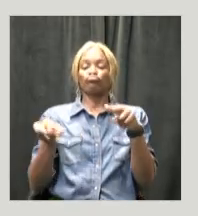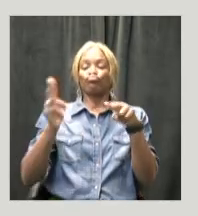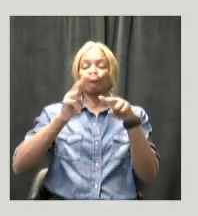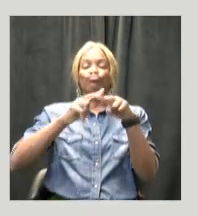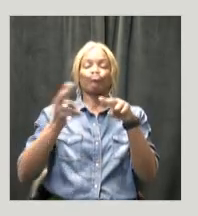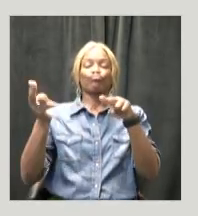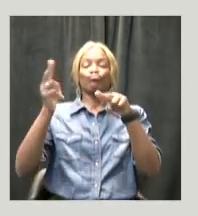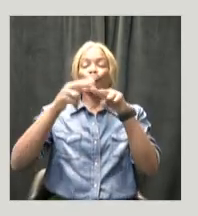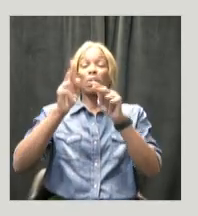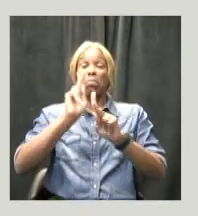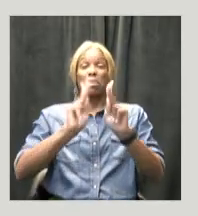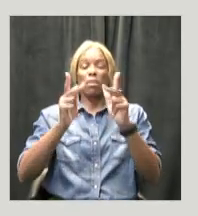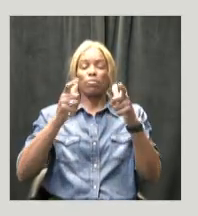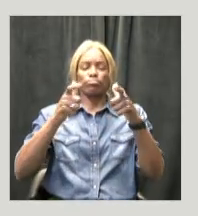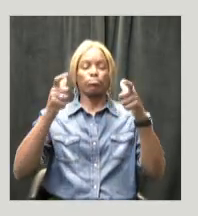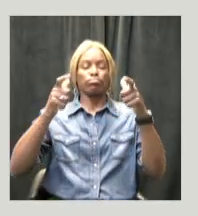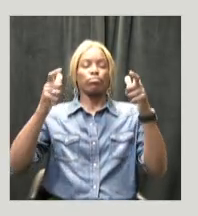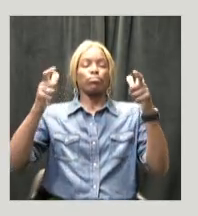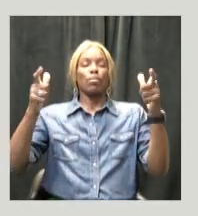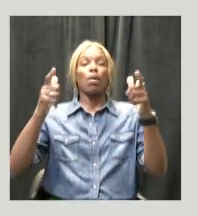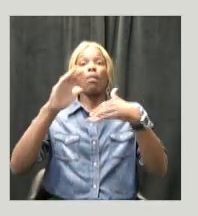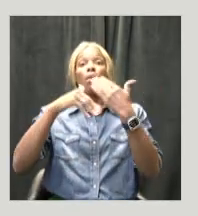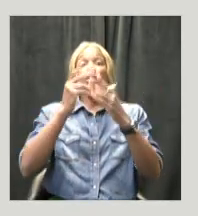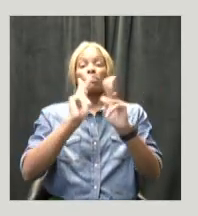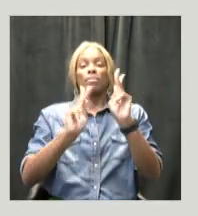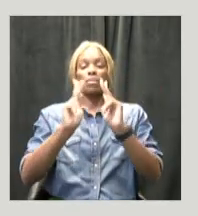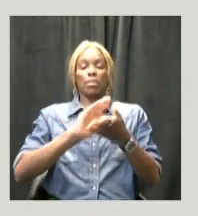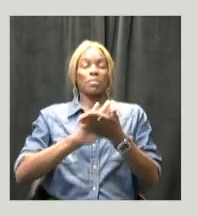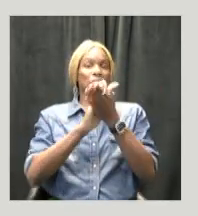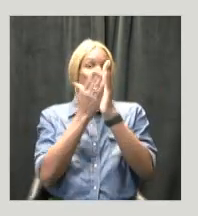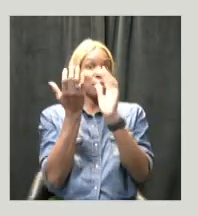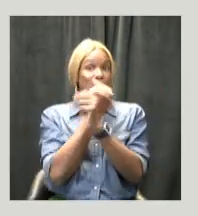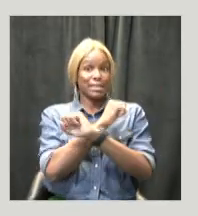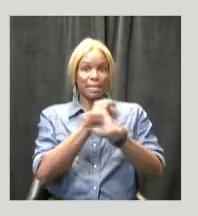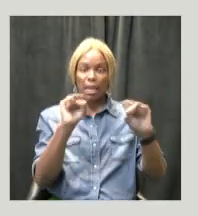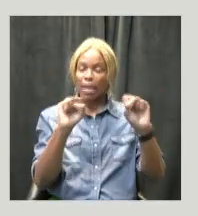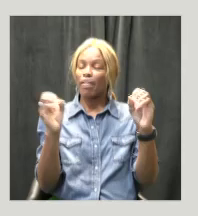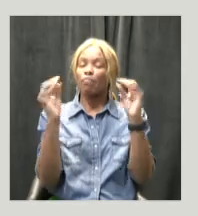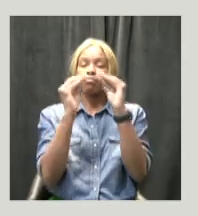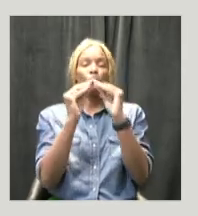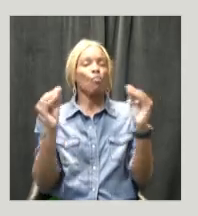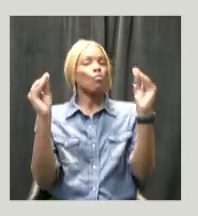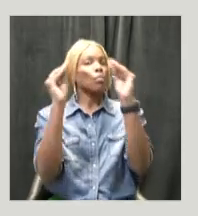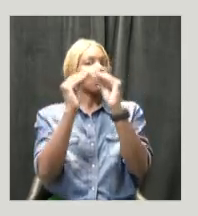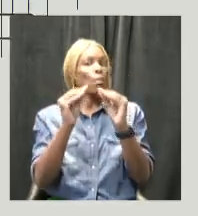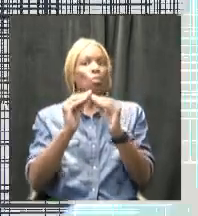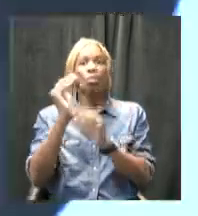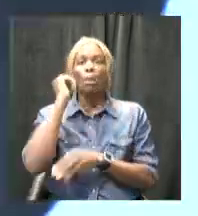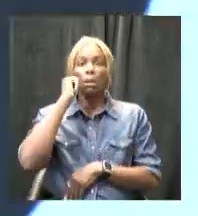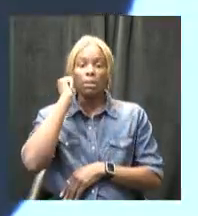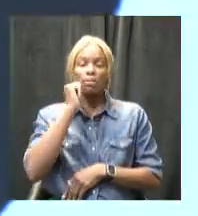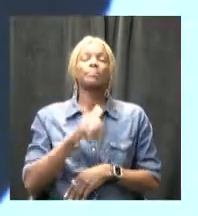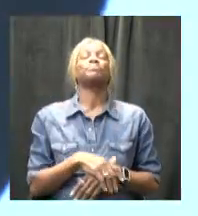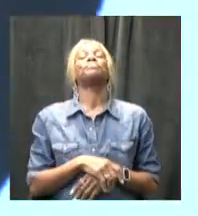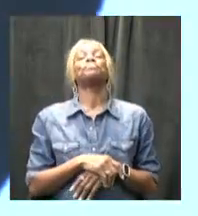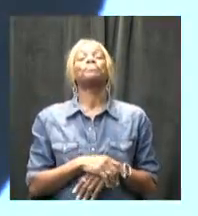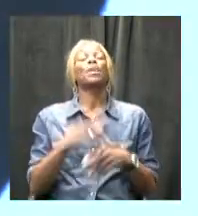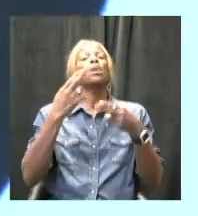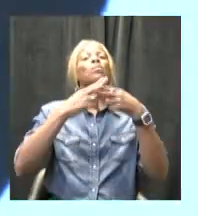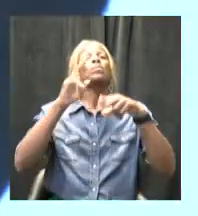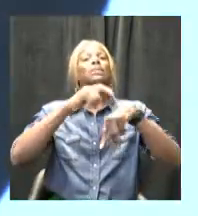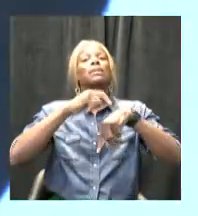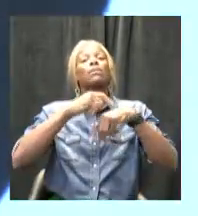those who were being saved. Amen. Amen. Amen. For a few moments, family, this morning I want to talk about